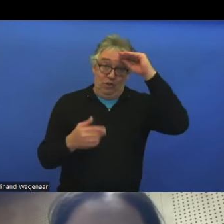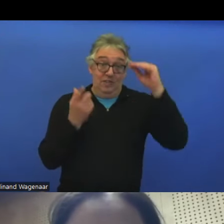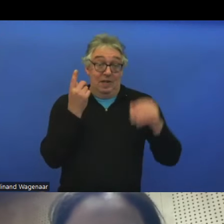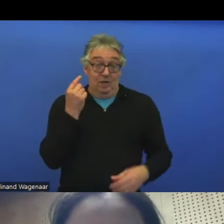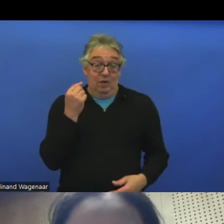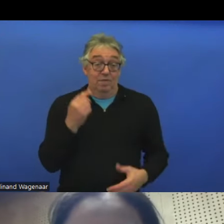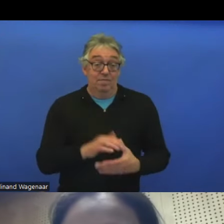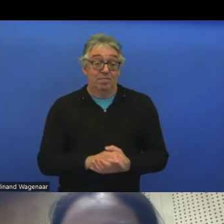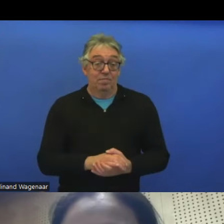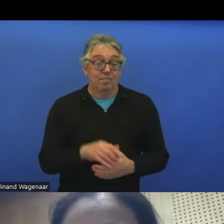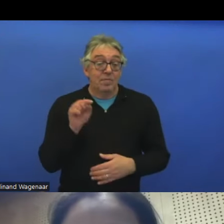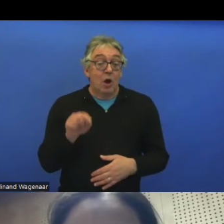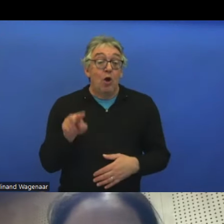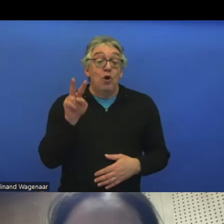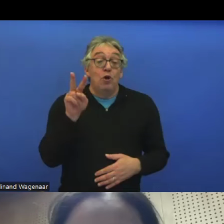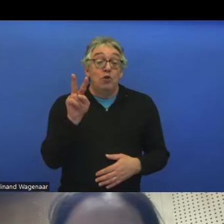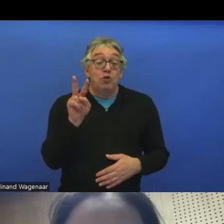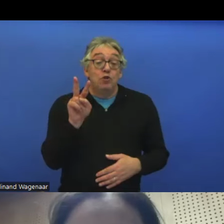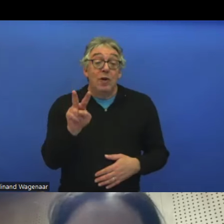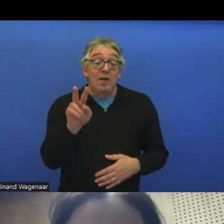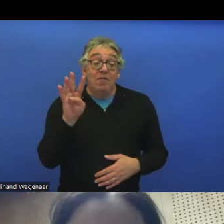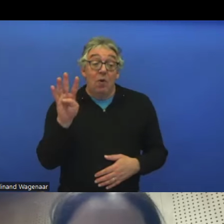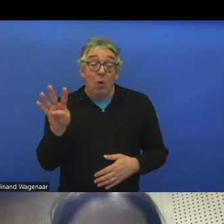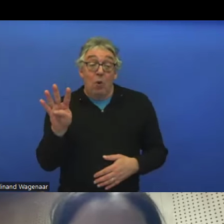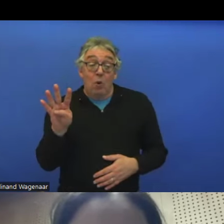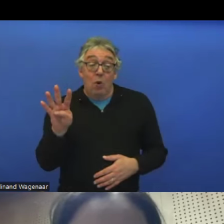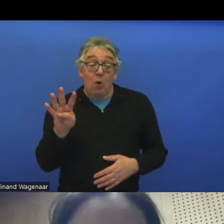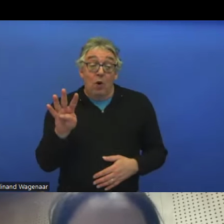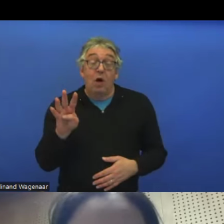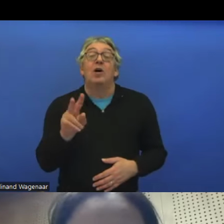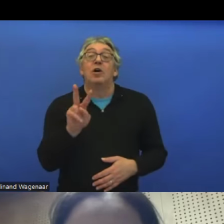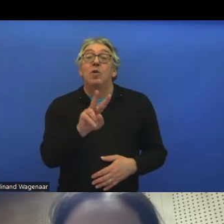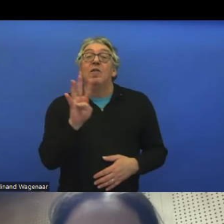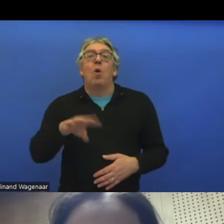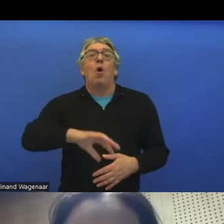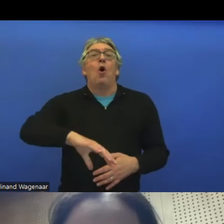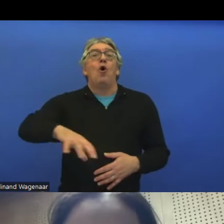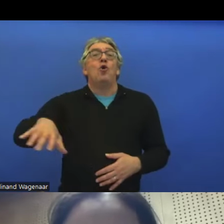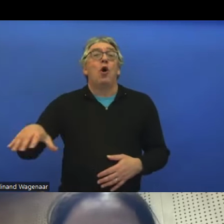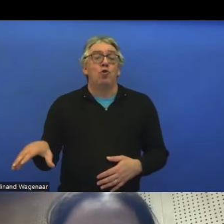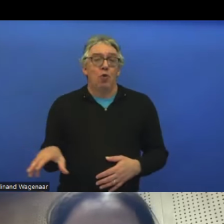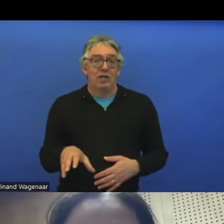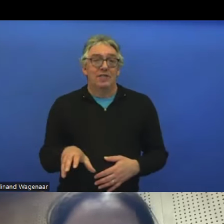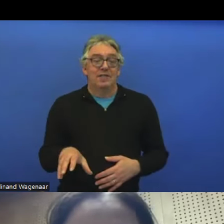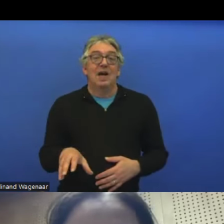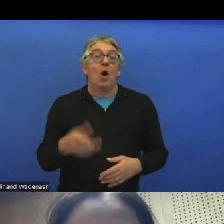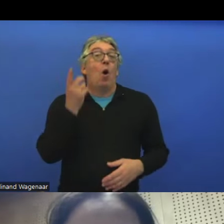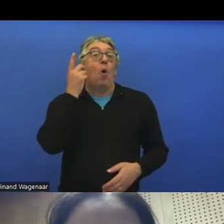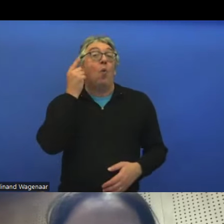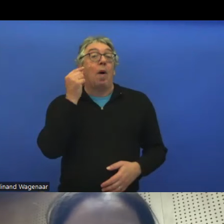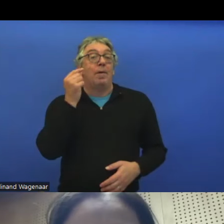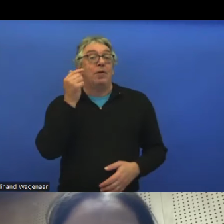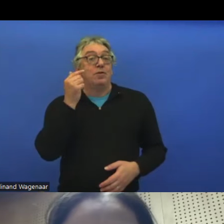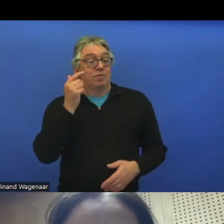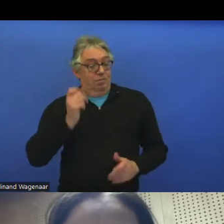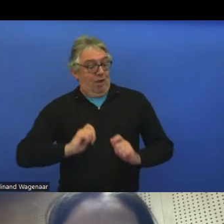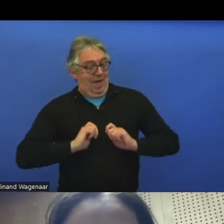countries, women are not allowed to confer their nationality to their children on an equal basis with